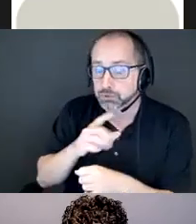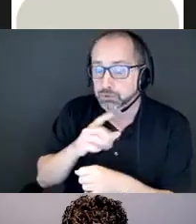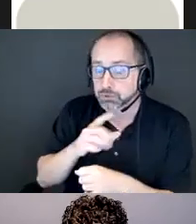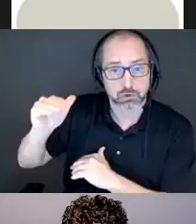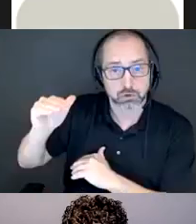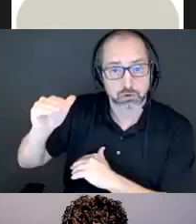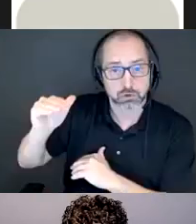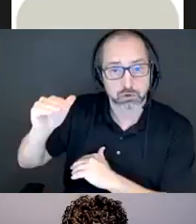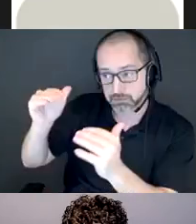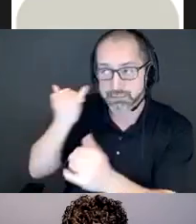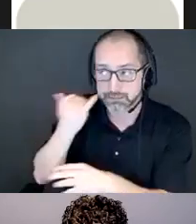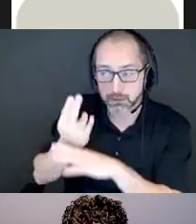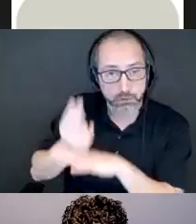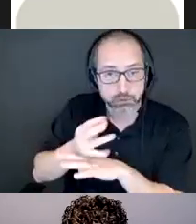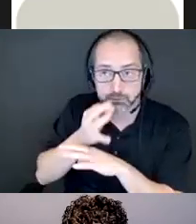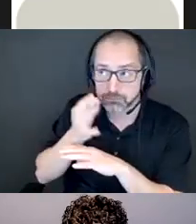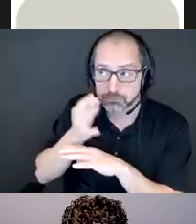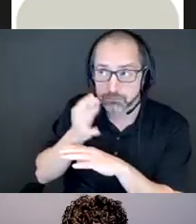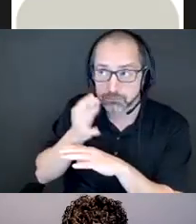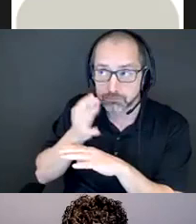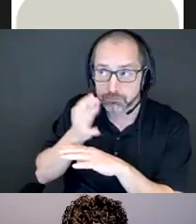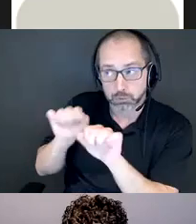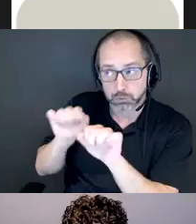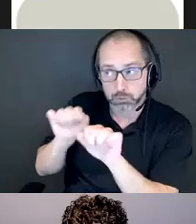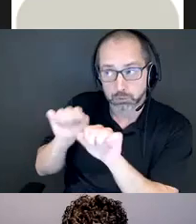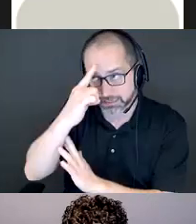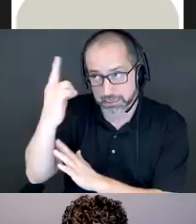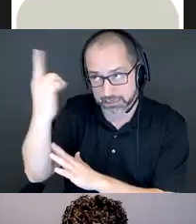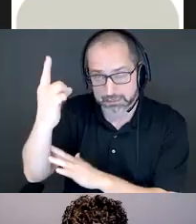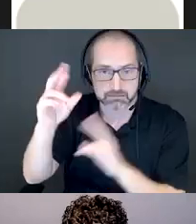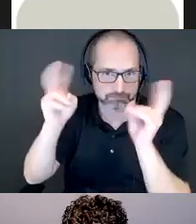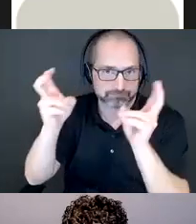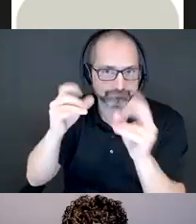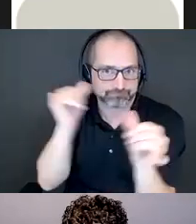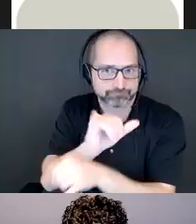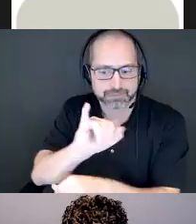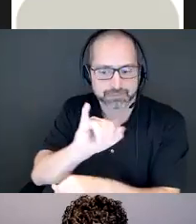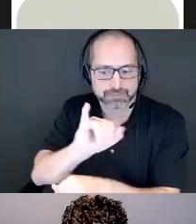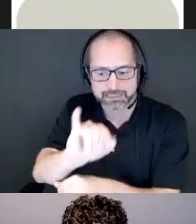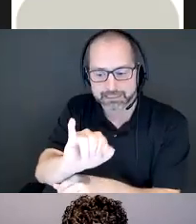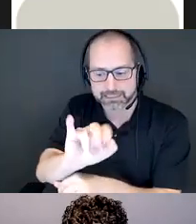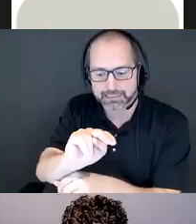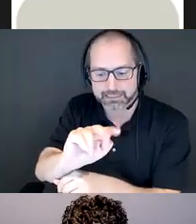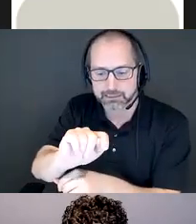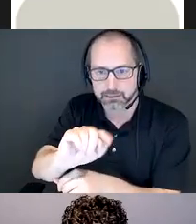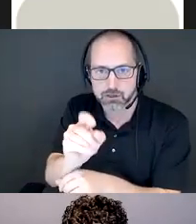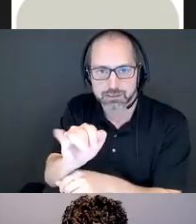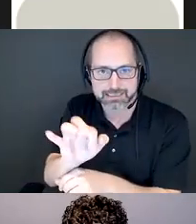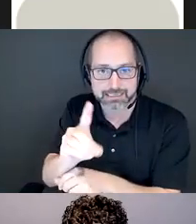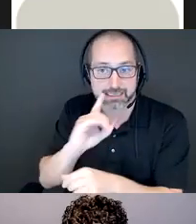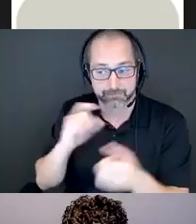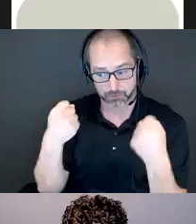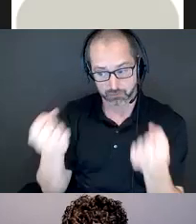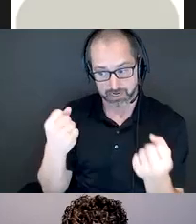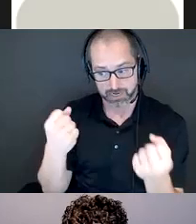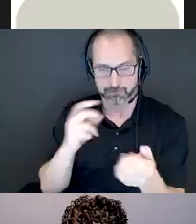that you can and do get high and you become intoxicated, and you can be charged with driving while under the influence.